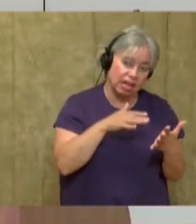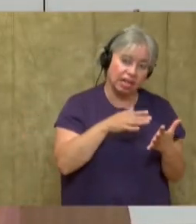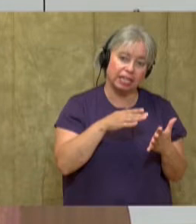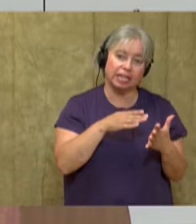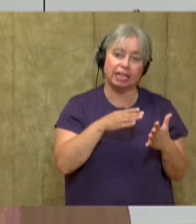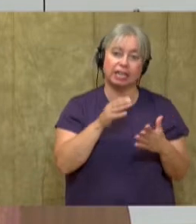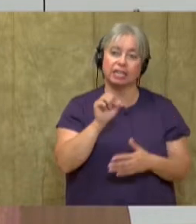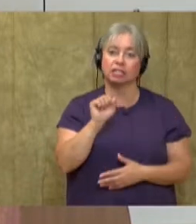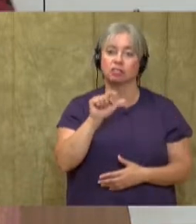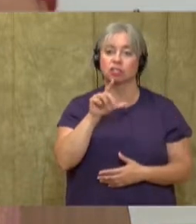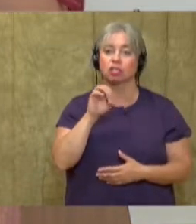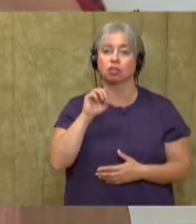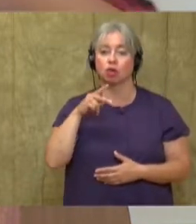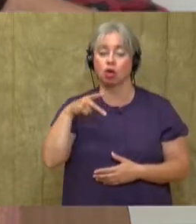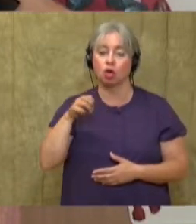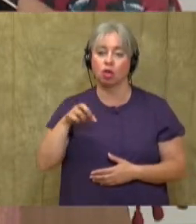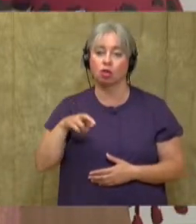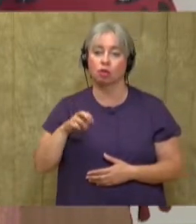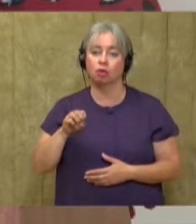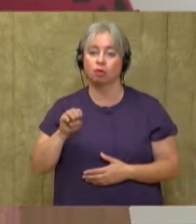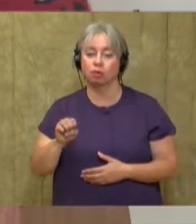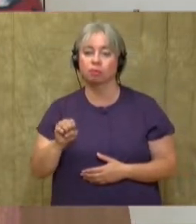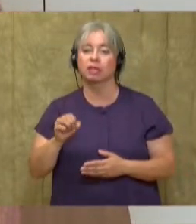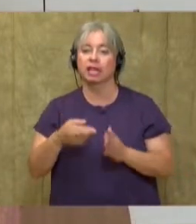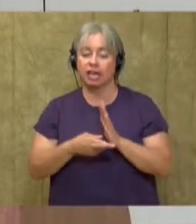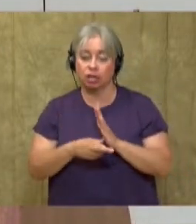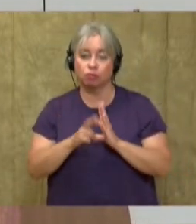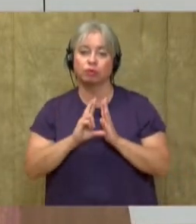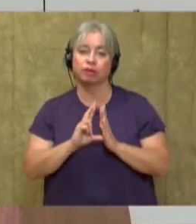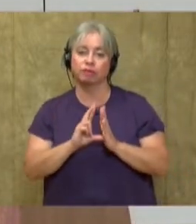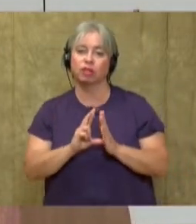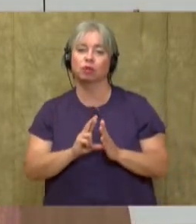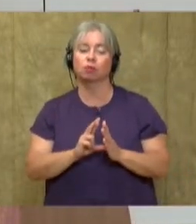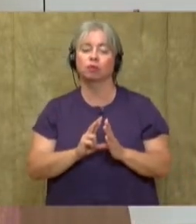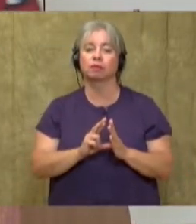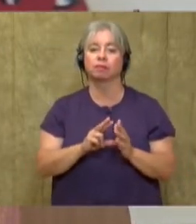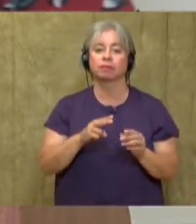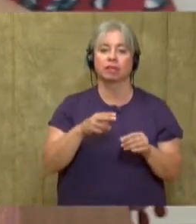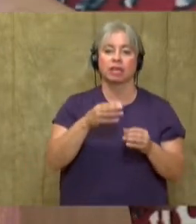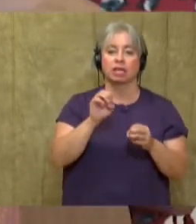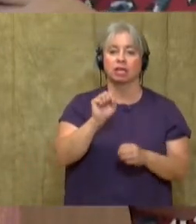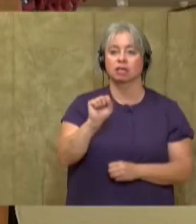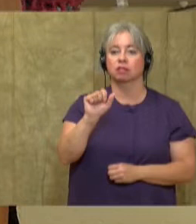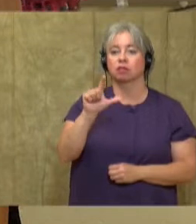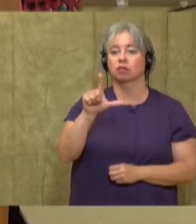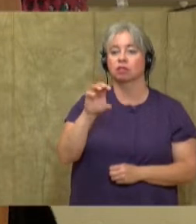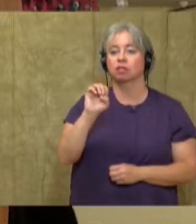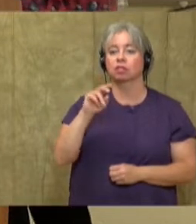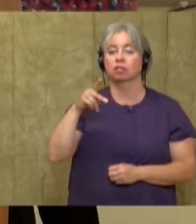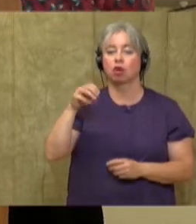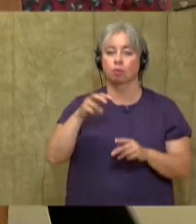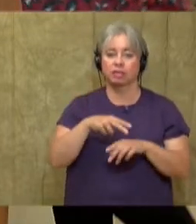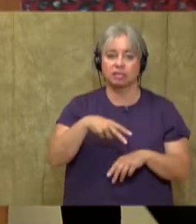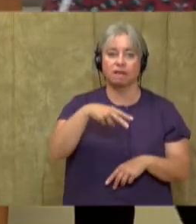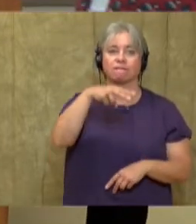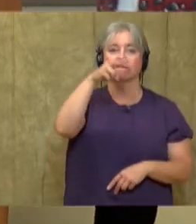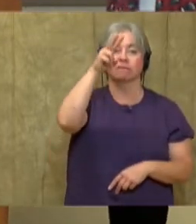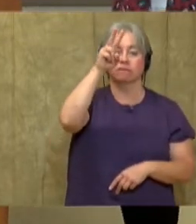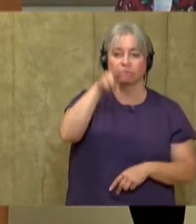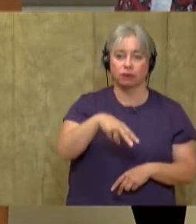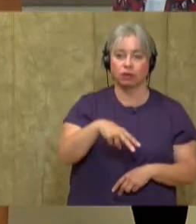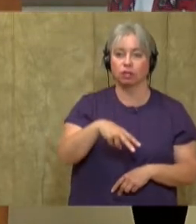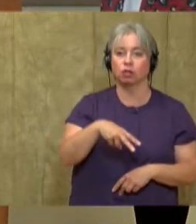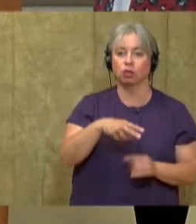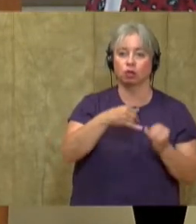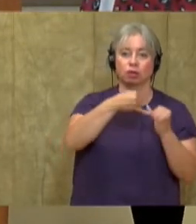determine review what the slope is. So slope is the vertical change over the horizontal change, and I put that right